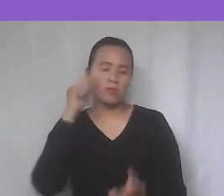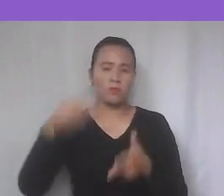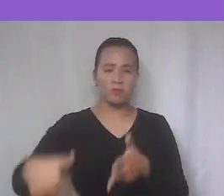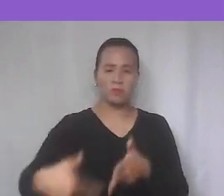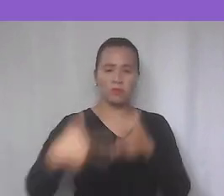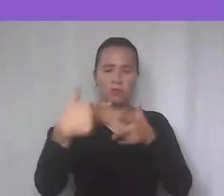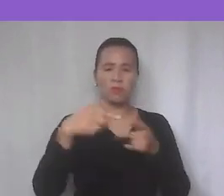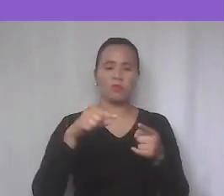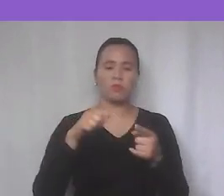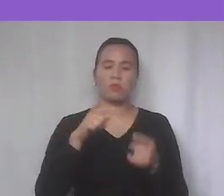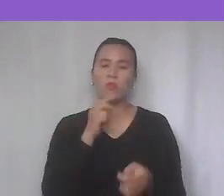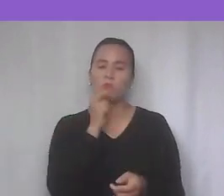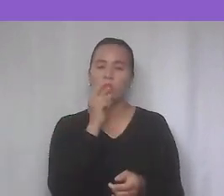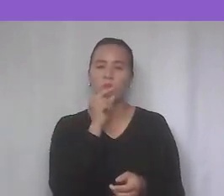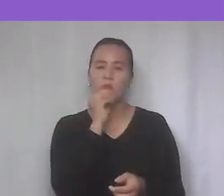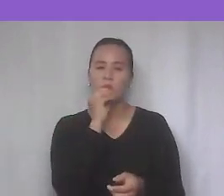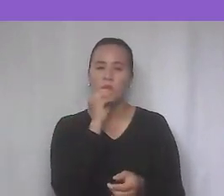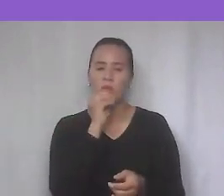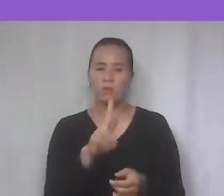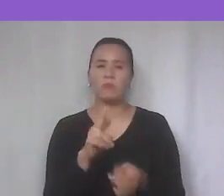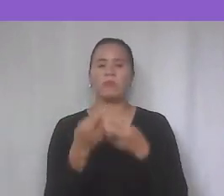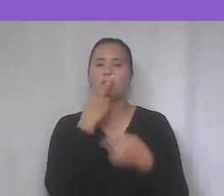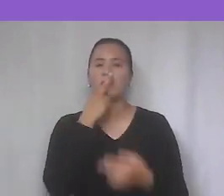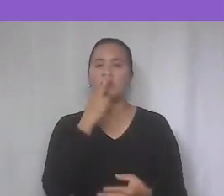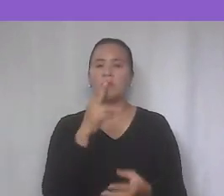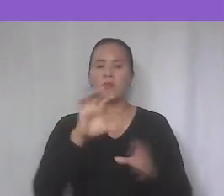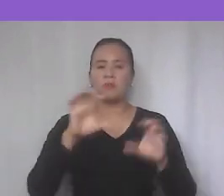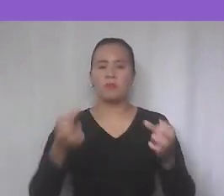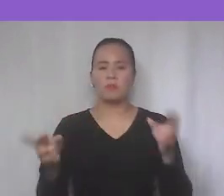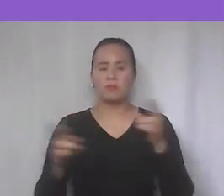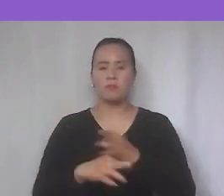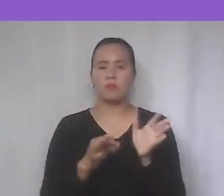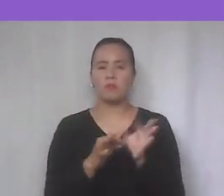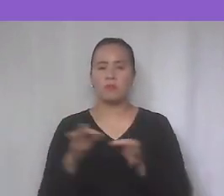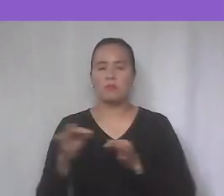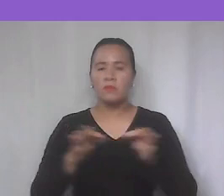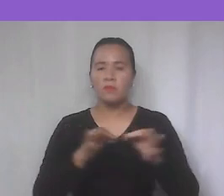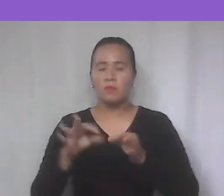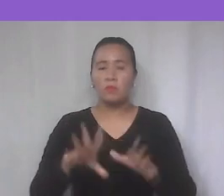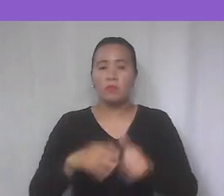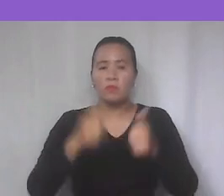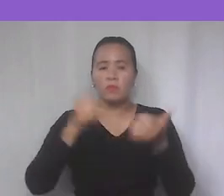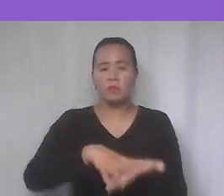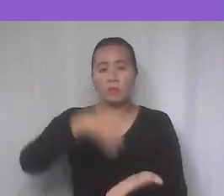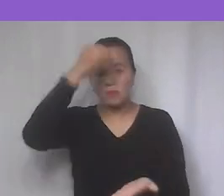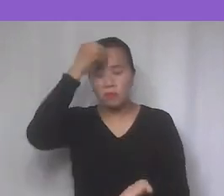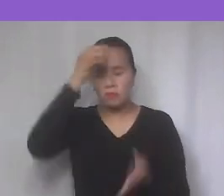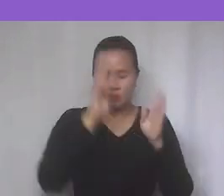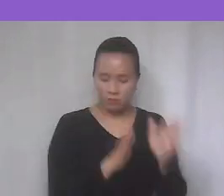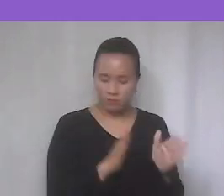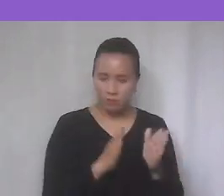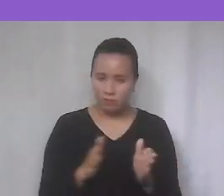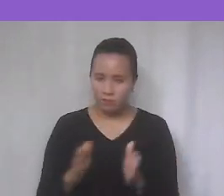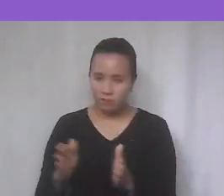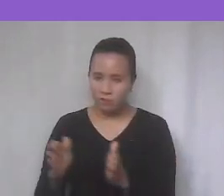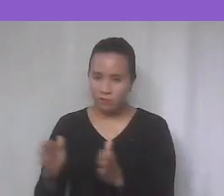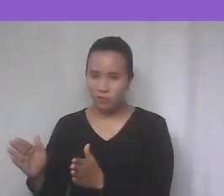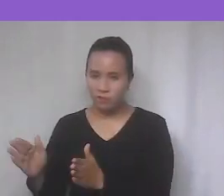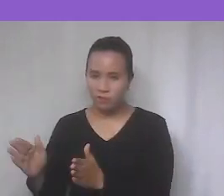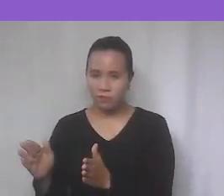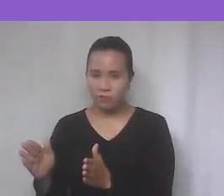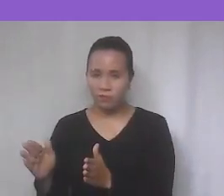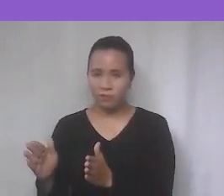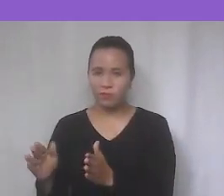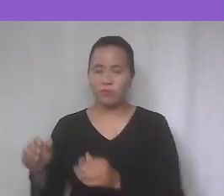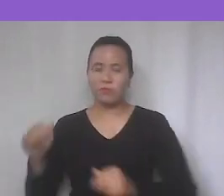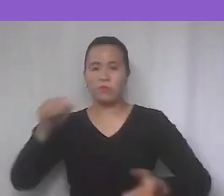classroom. This also illustrates and explains how the literacy process breaks down, which hampers the academic performance of a